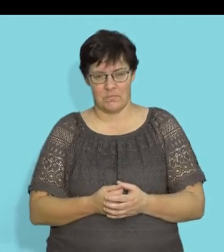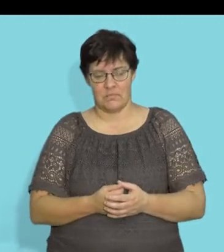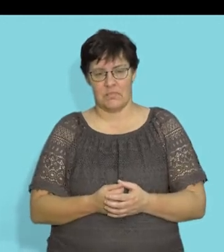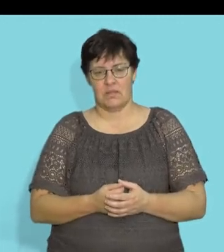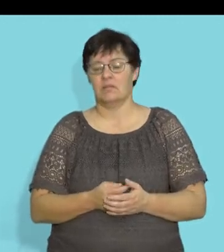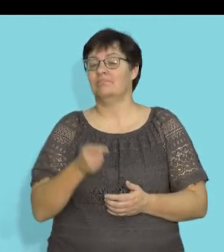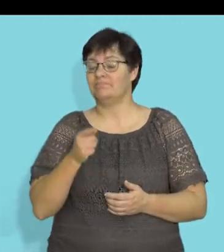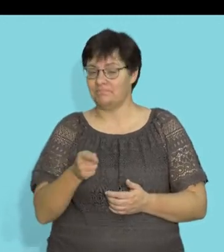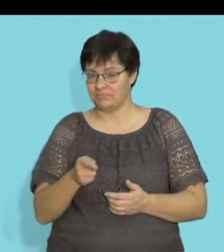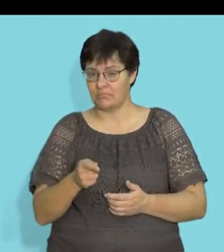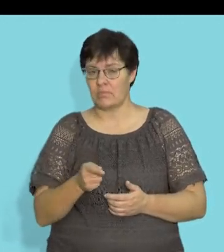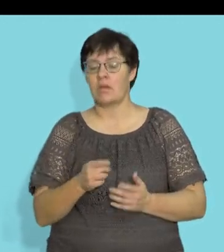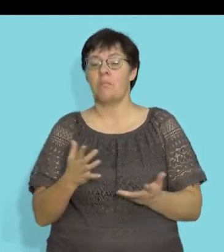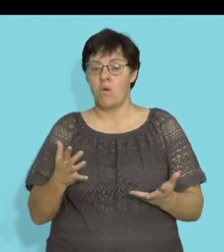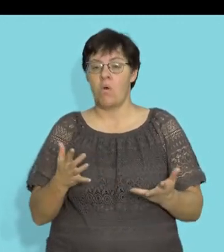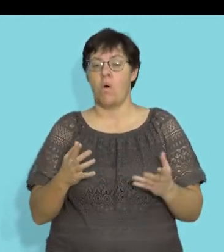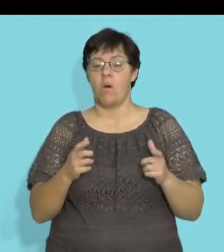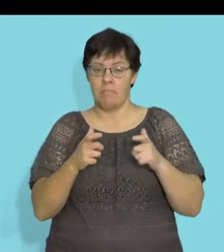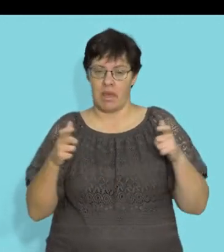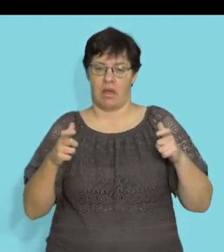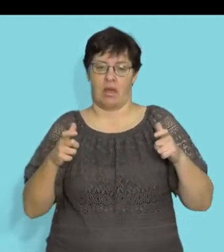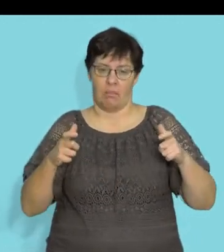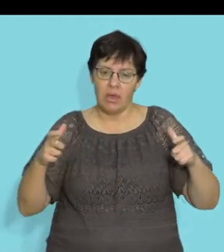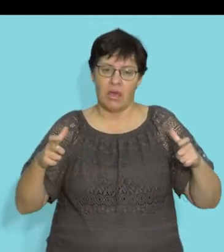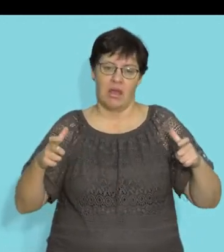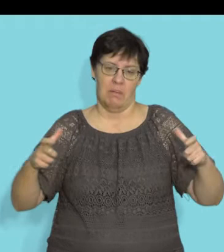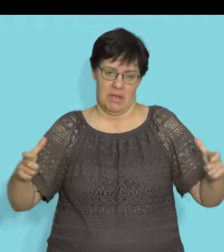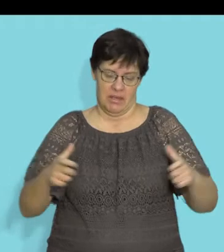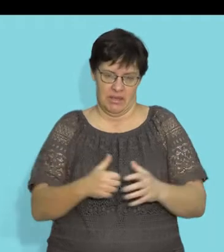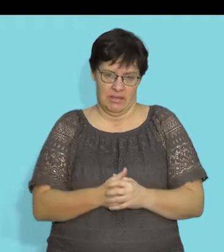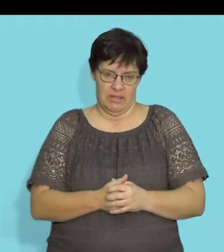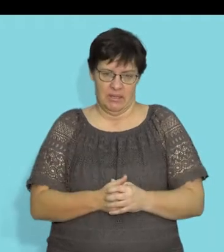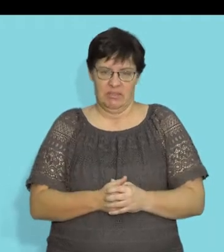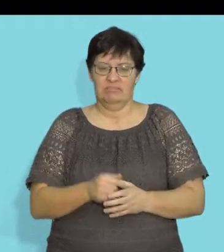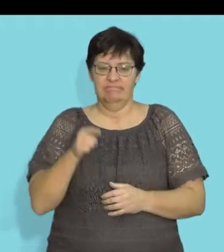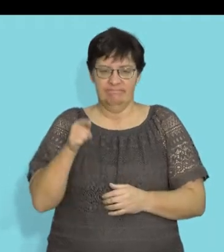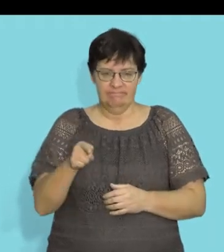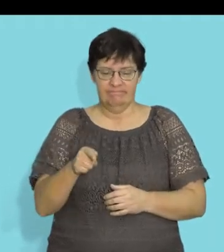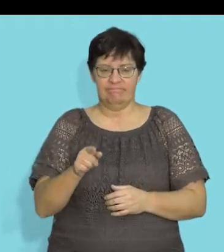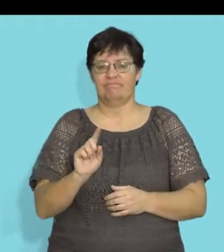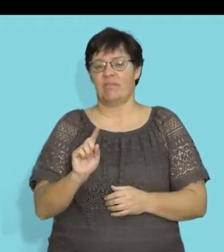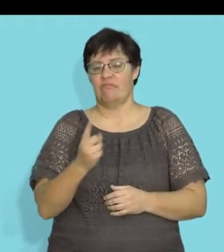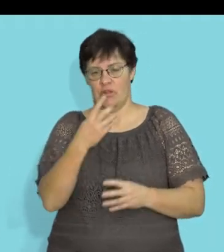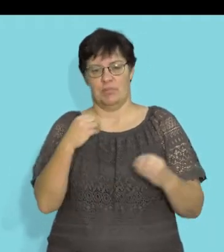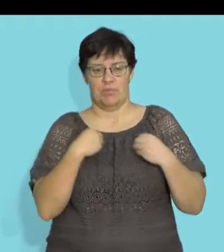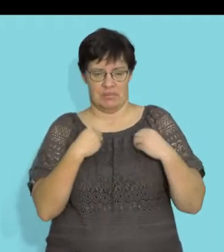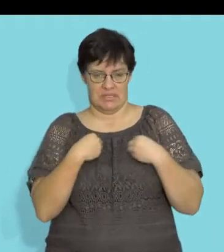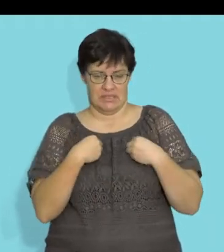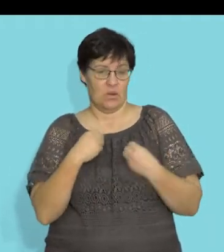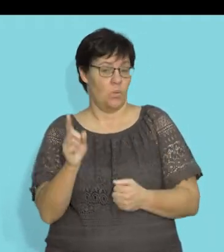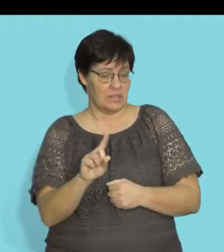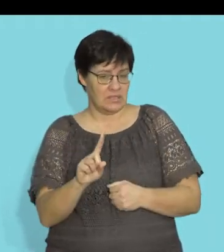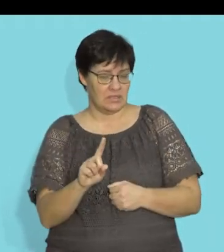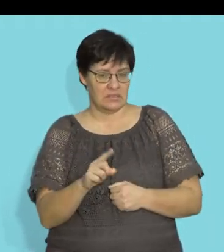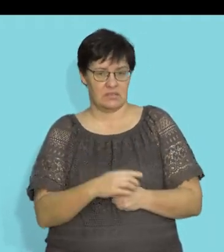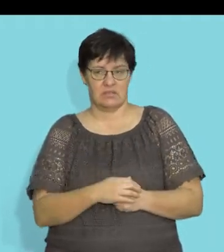closer to 0. These terms are actually becoming larger and larger and larger. So that is the first property